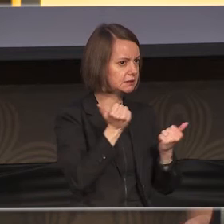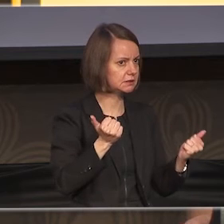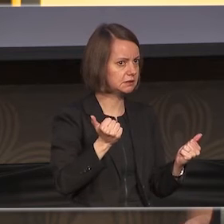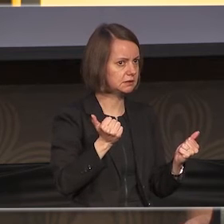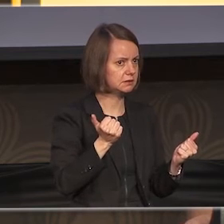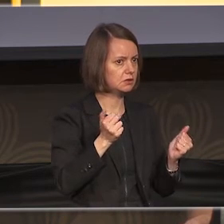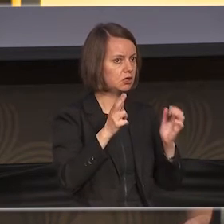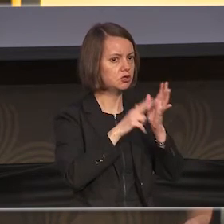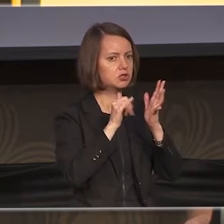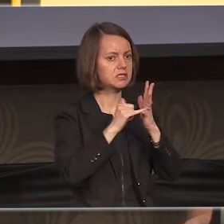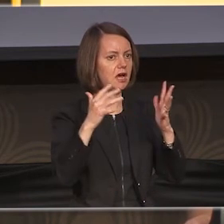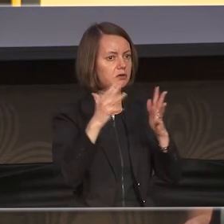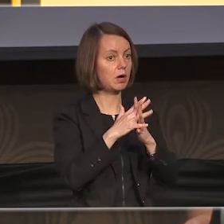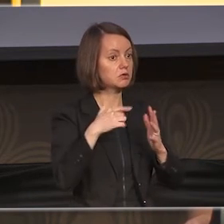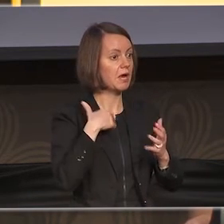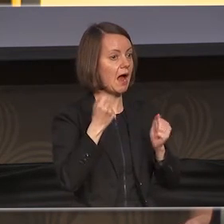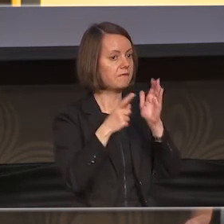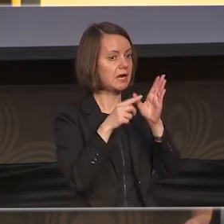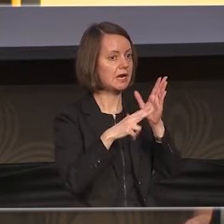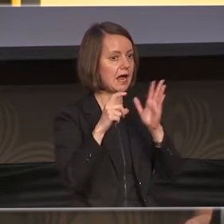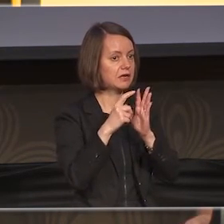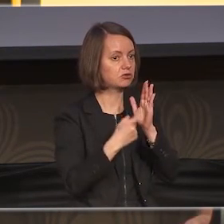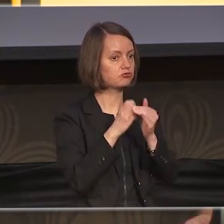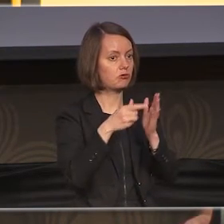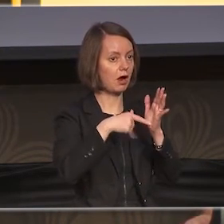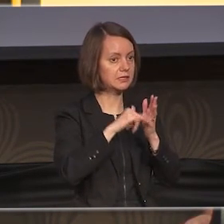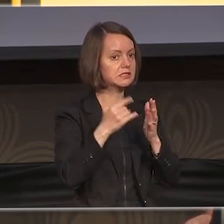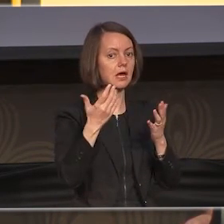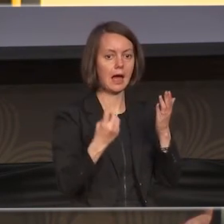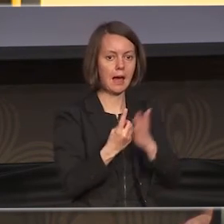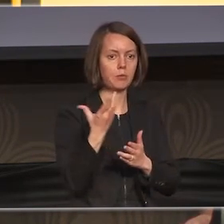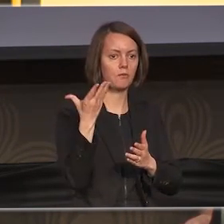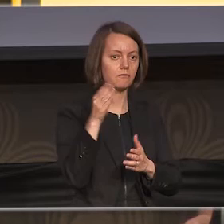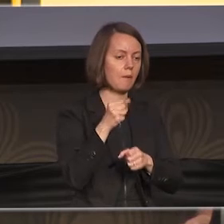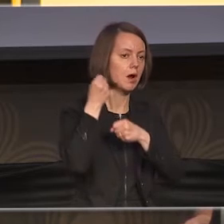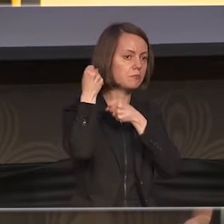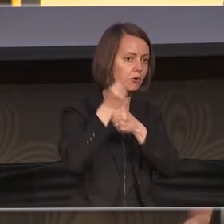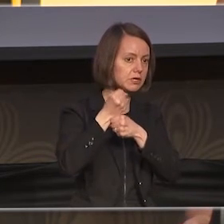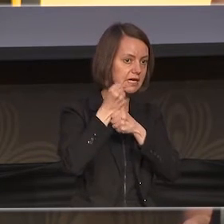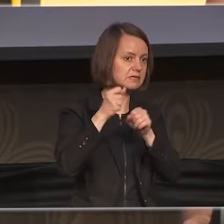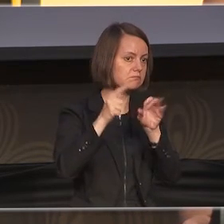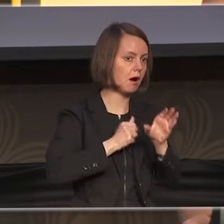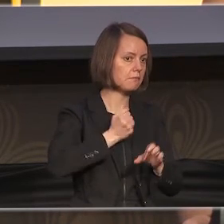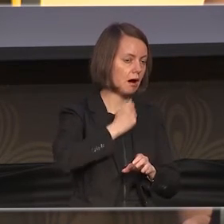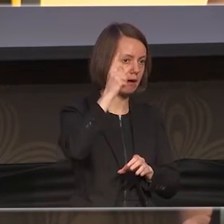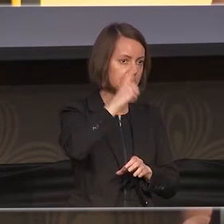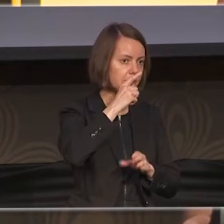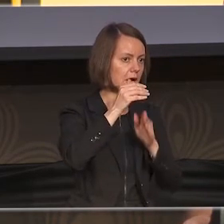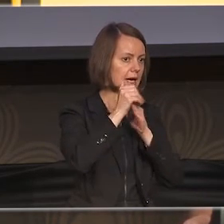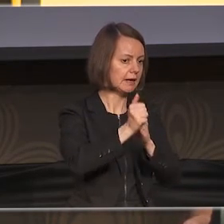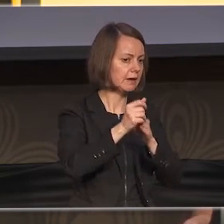state of New South Wales enjoy the land rights that were born out of the protests made by the Gurindji people, led by Vincent